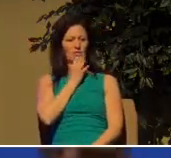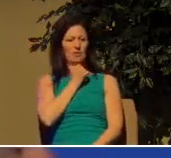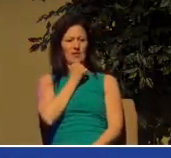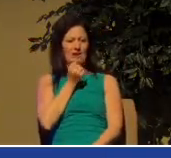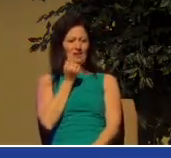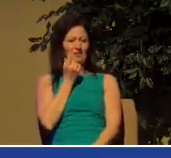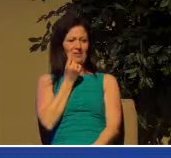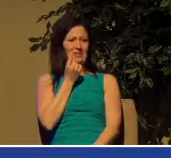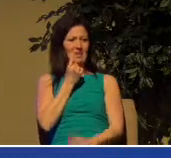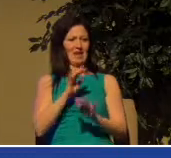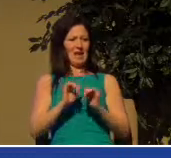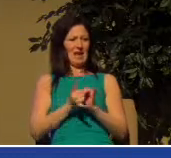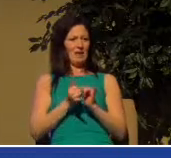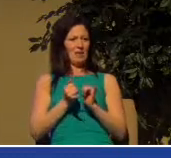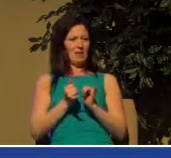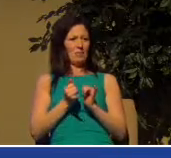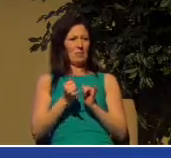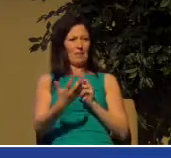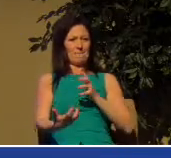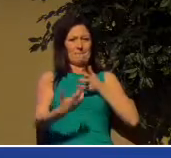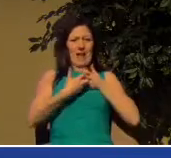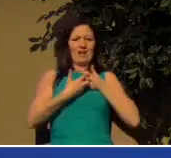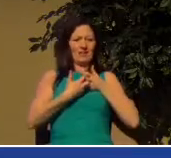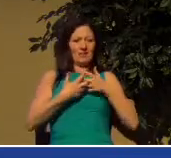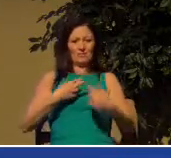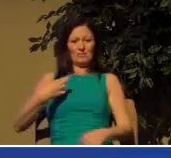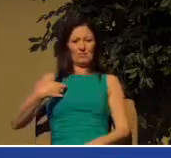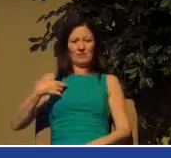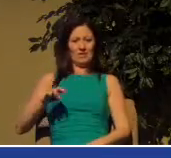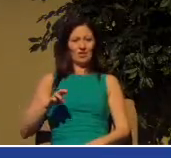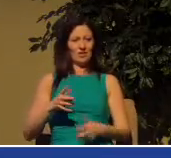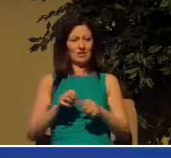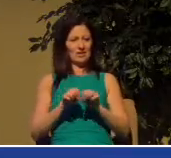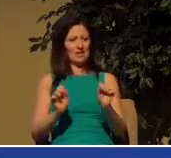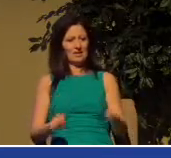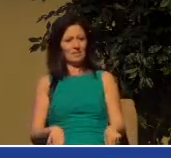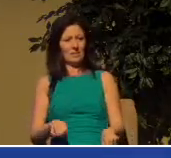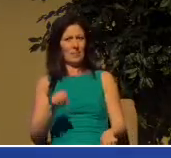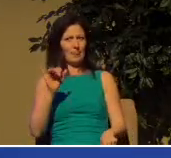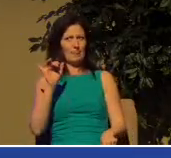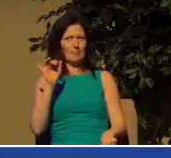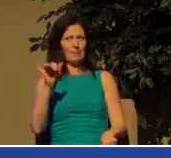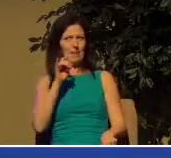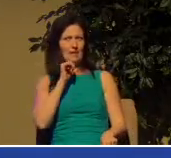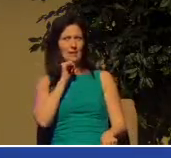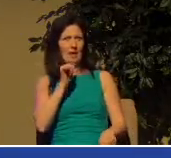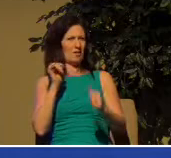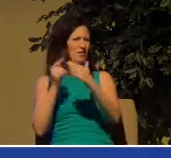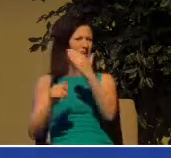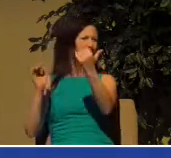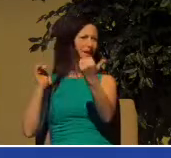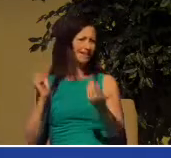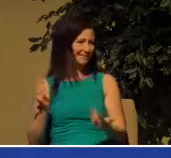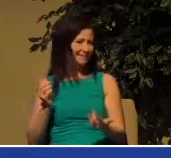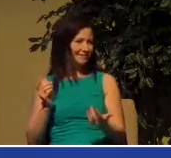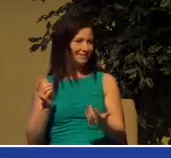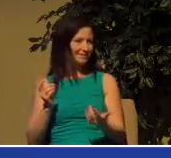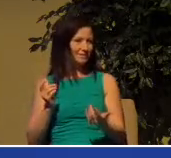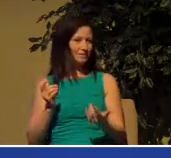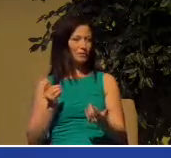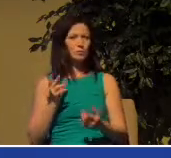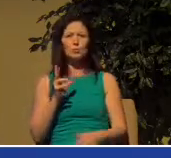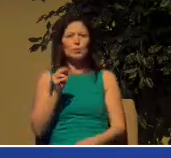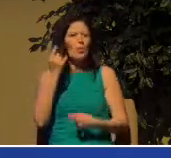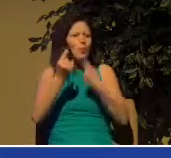into their religious system. So is it any wonder? Is it any wonder the